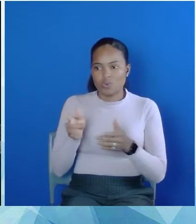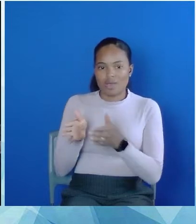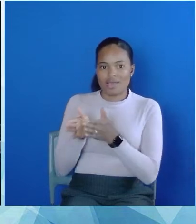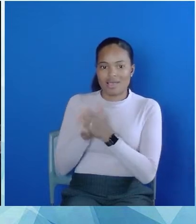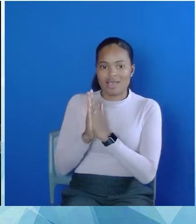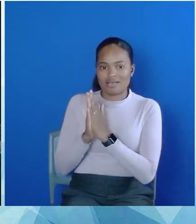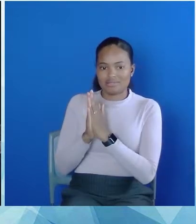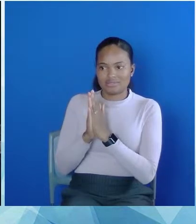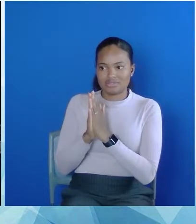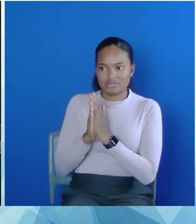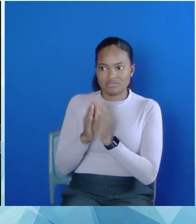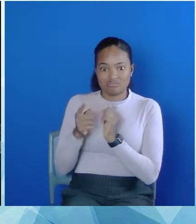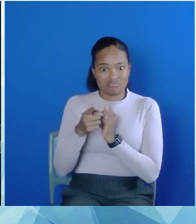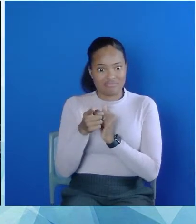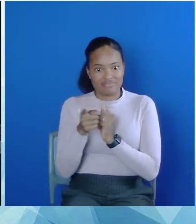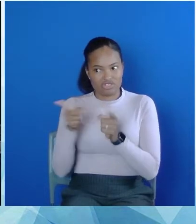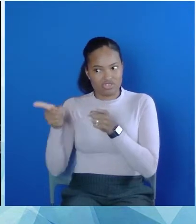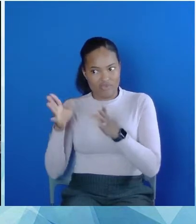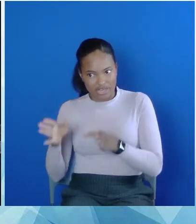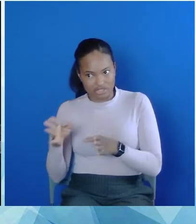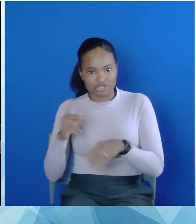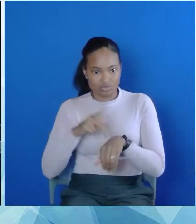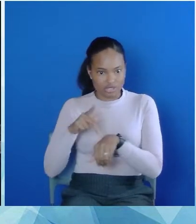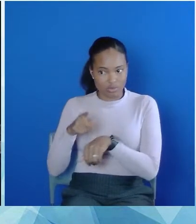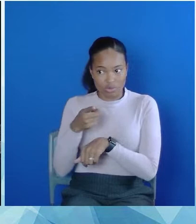is we meet one-on-one.